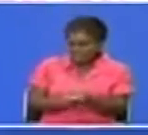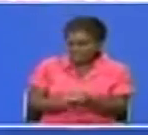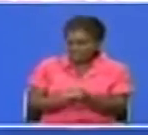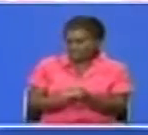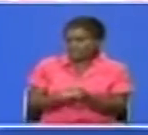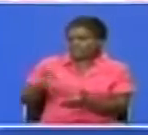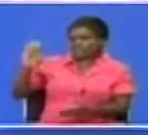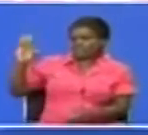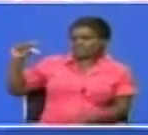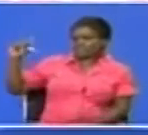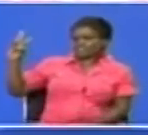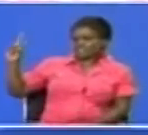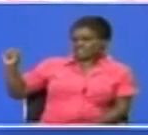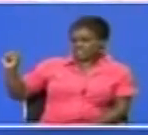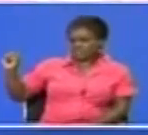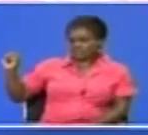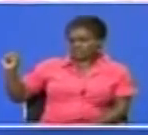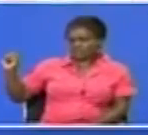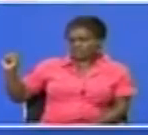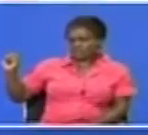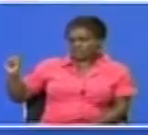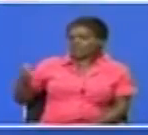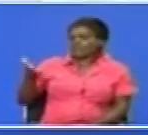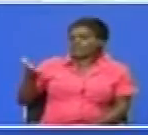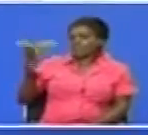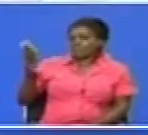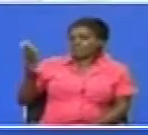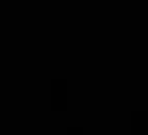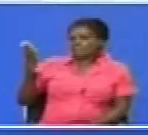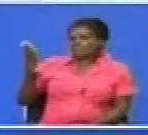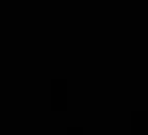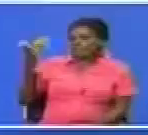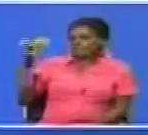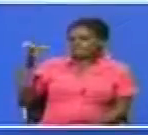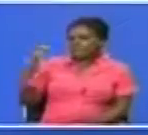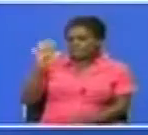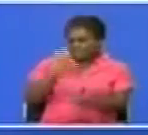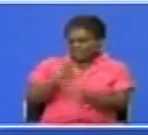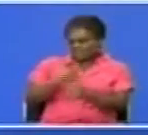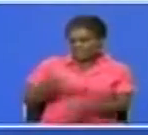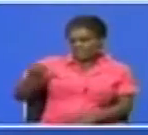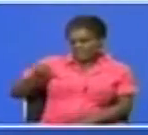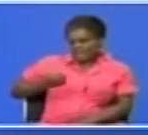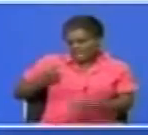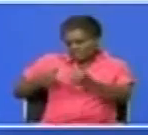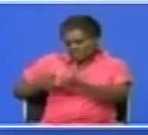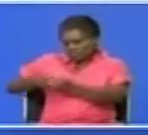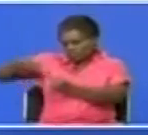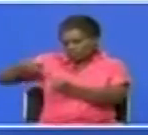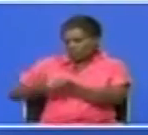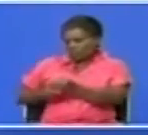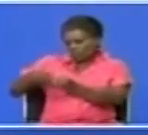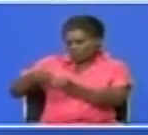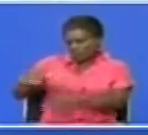practice despite the ongoing fight. The past 3 months, three girls being circumcised in